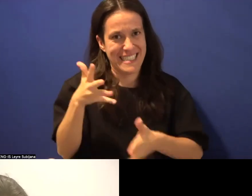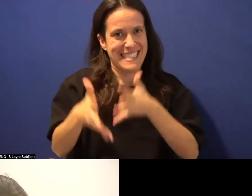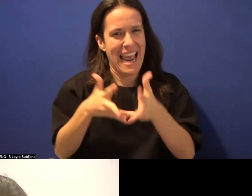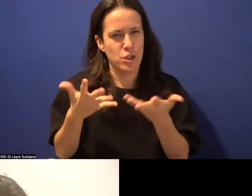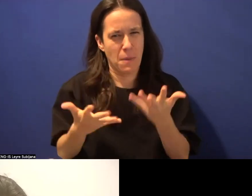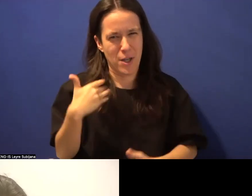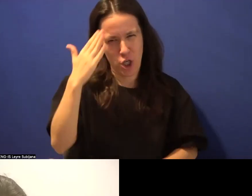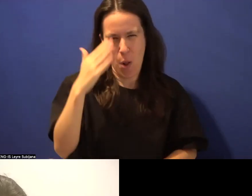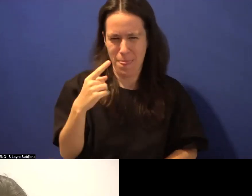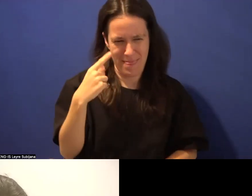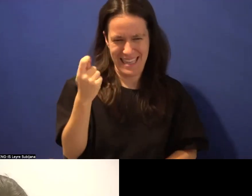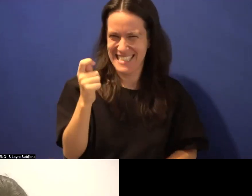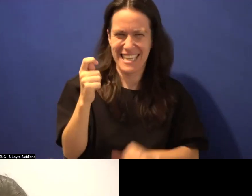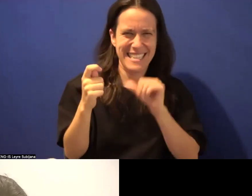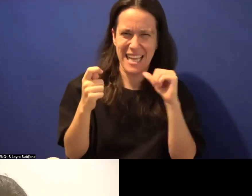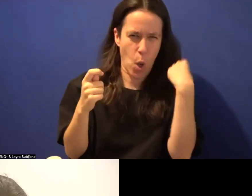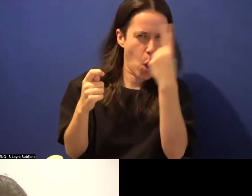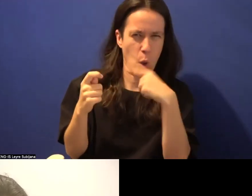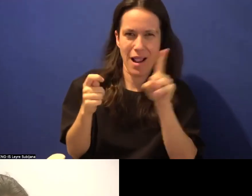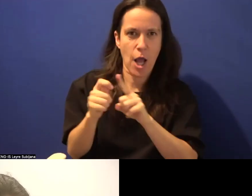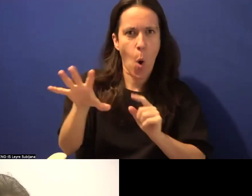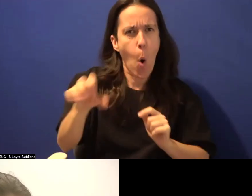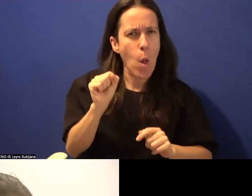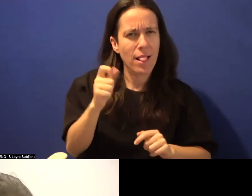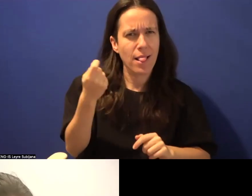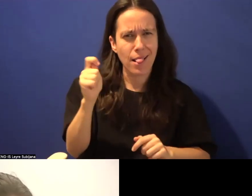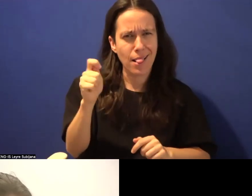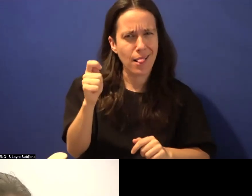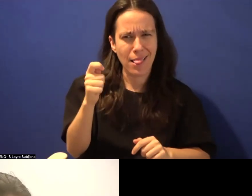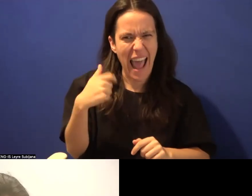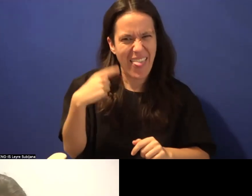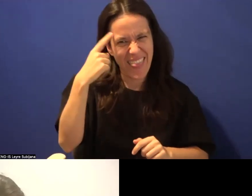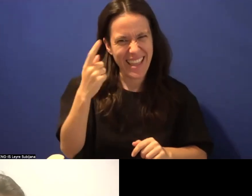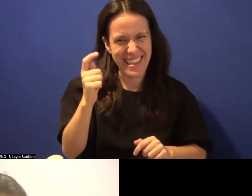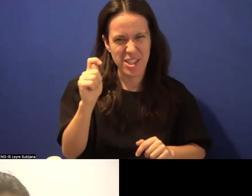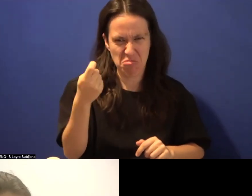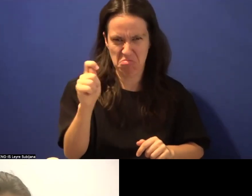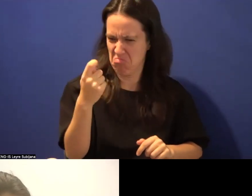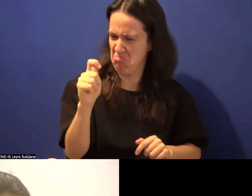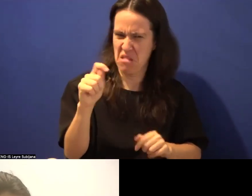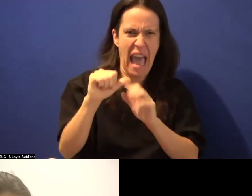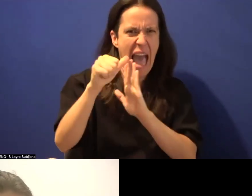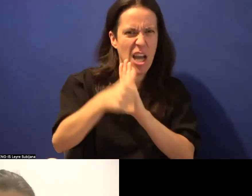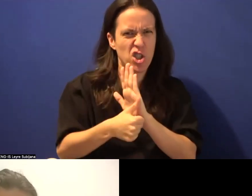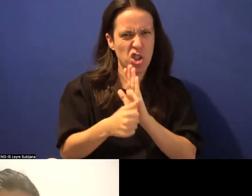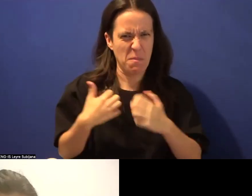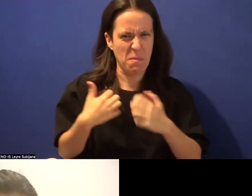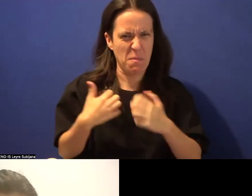this doesn't look like how you would hold it. I don't know. I think this hand shape is interesting because I think it's not